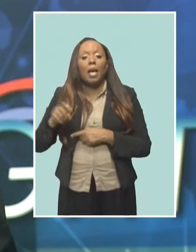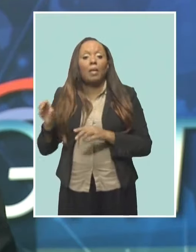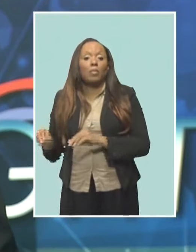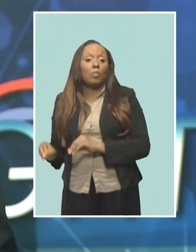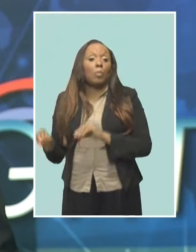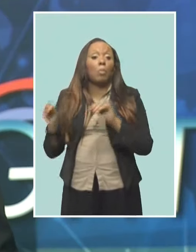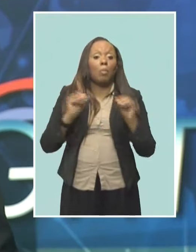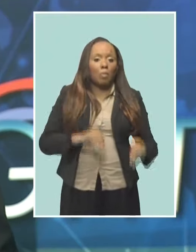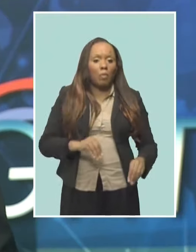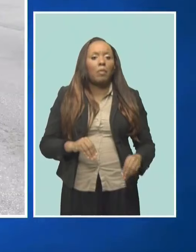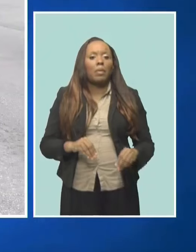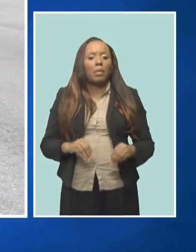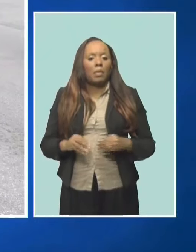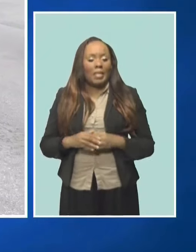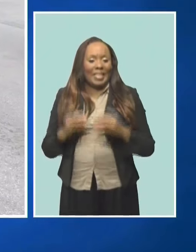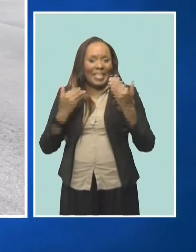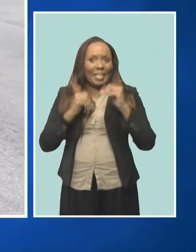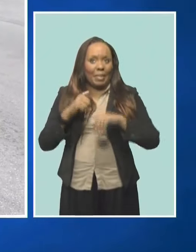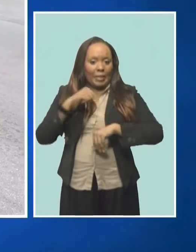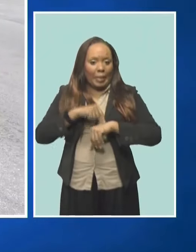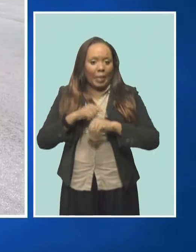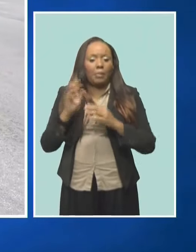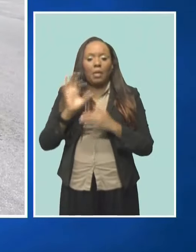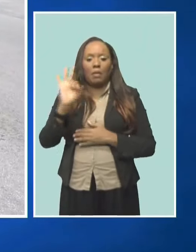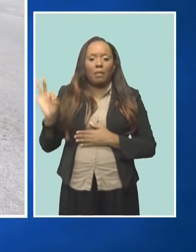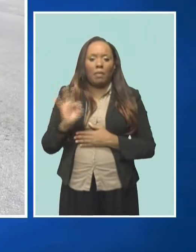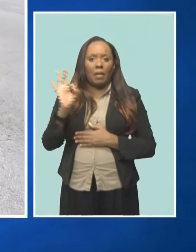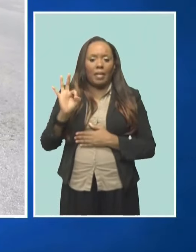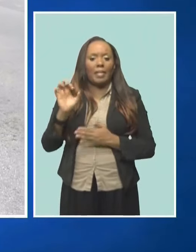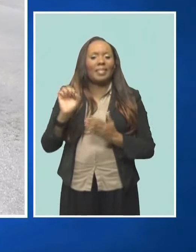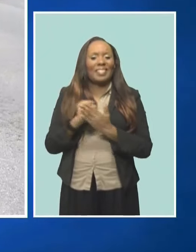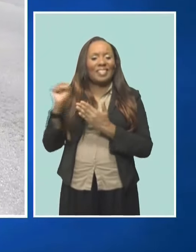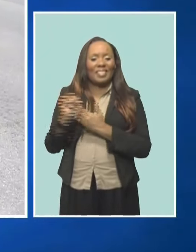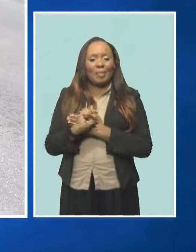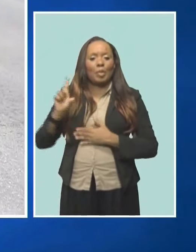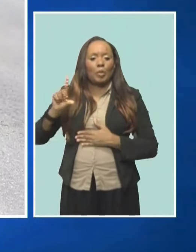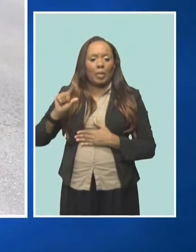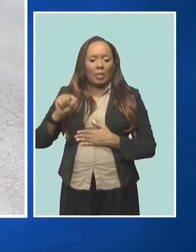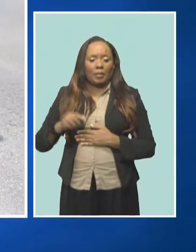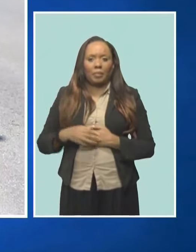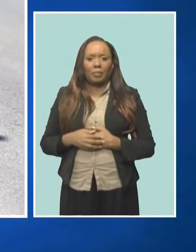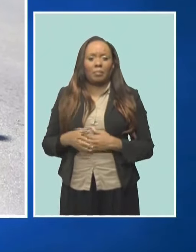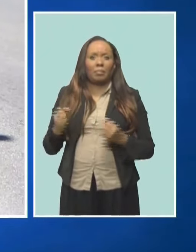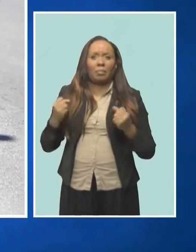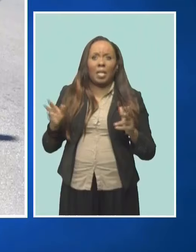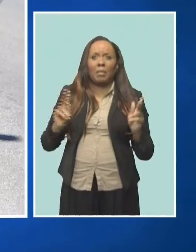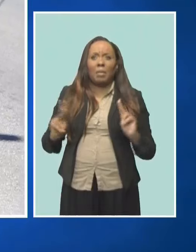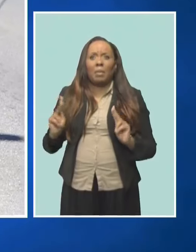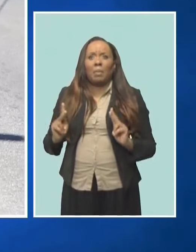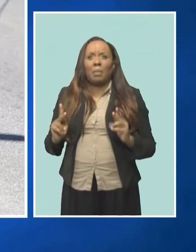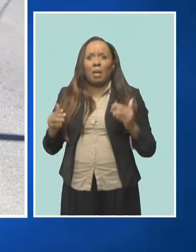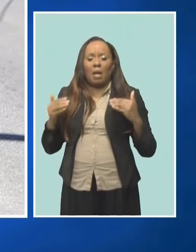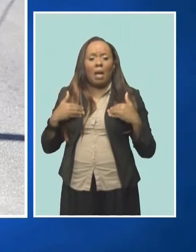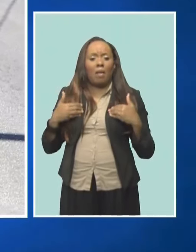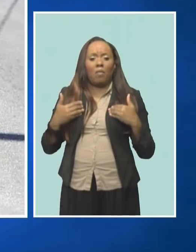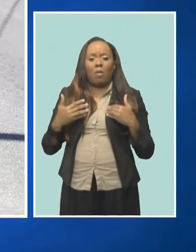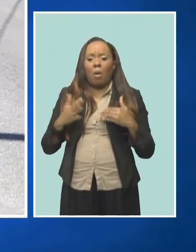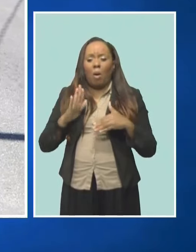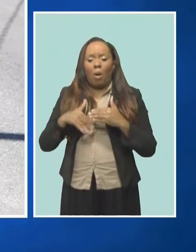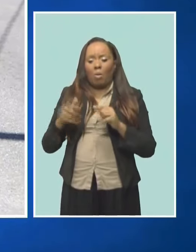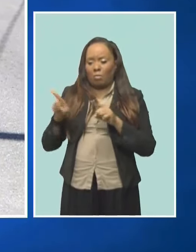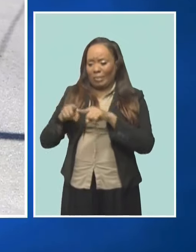September. The directive from the Ministry of Transport and Works comes as it says business owners are increasingly chaining sandwich boards and